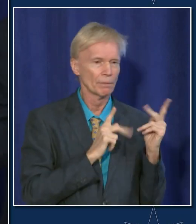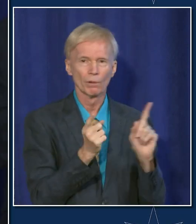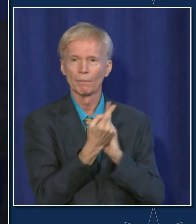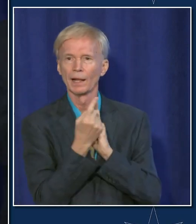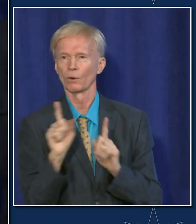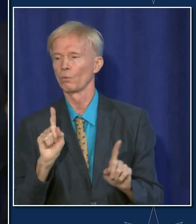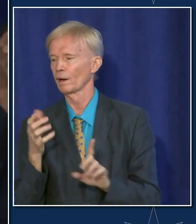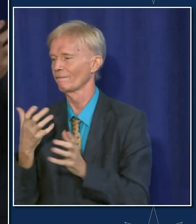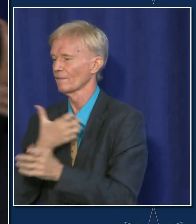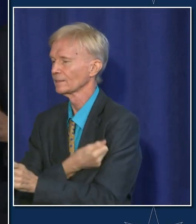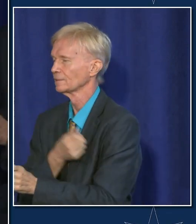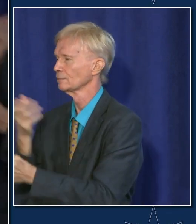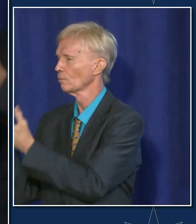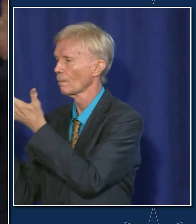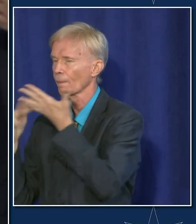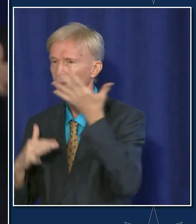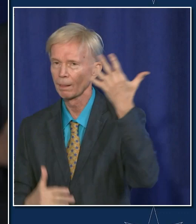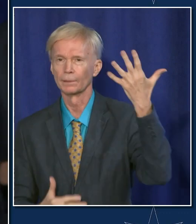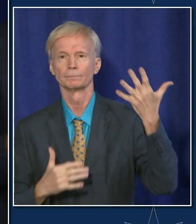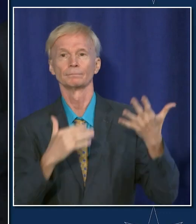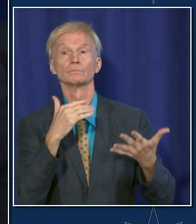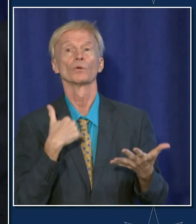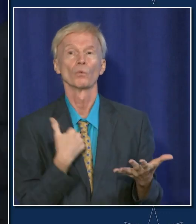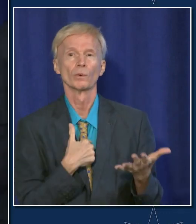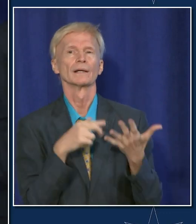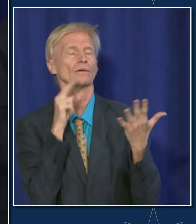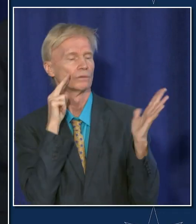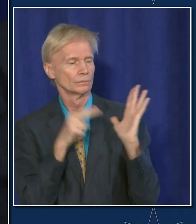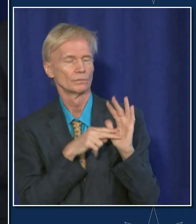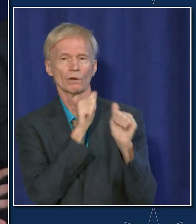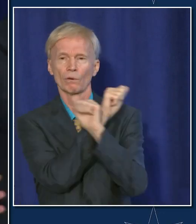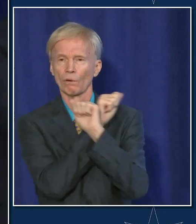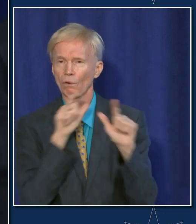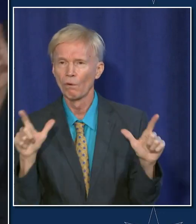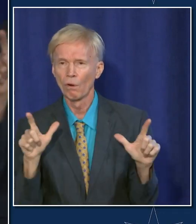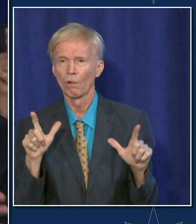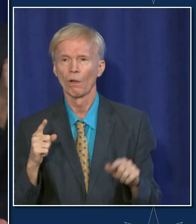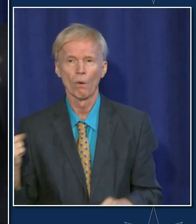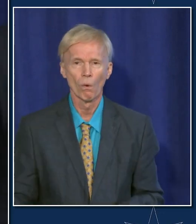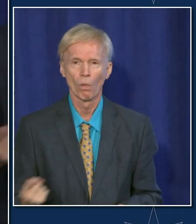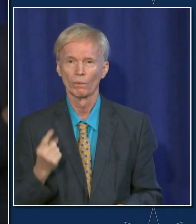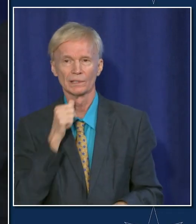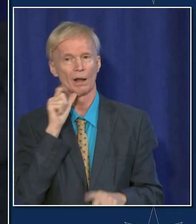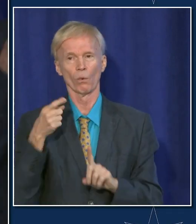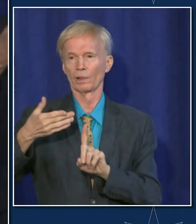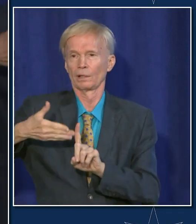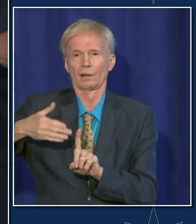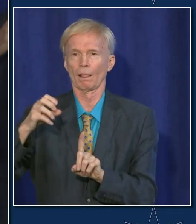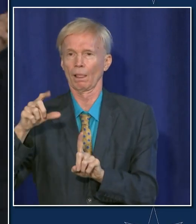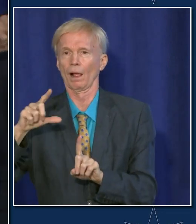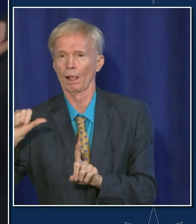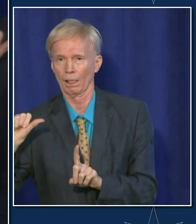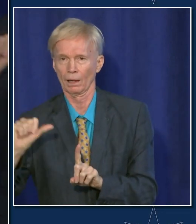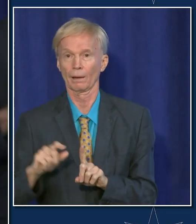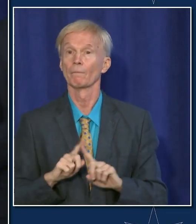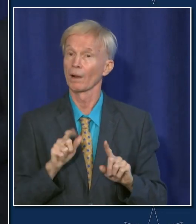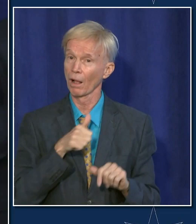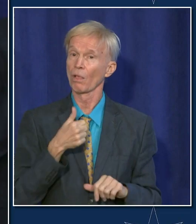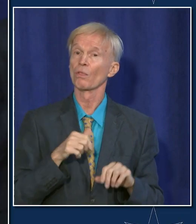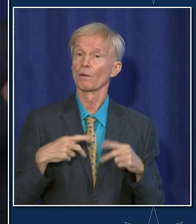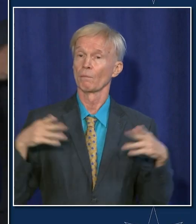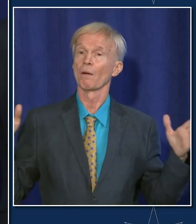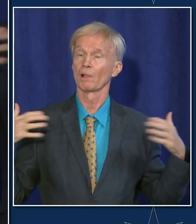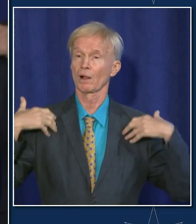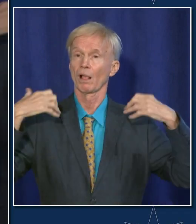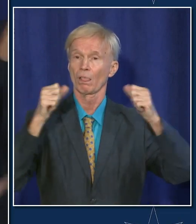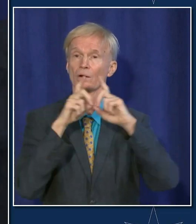vaccination records. So we investigate every case, always, not just related to LALA, and other public health departments do the same